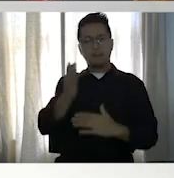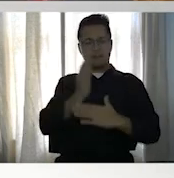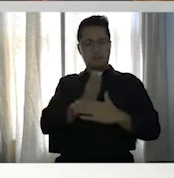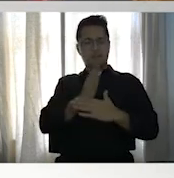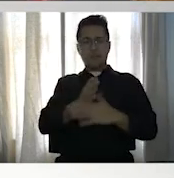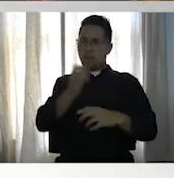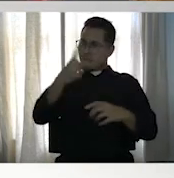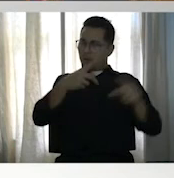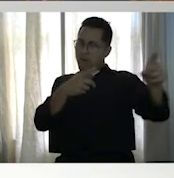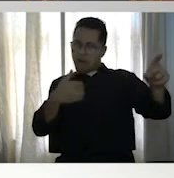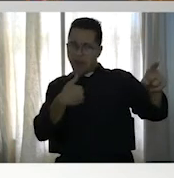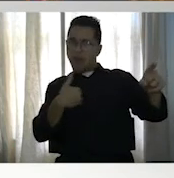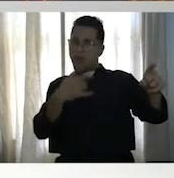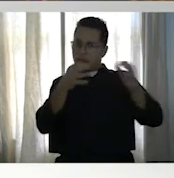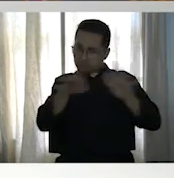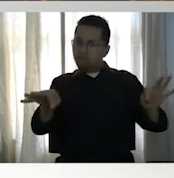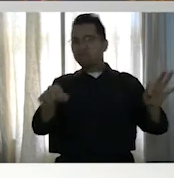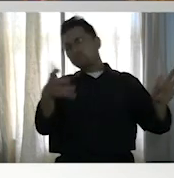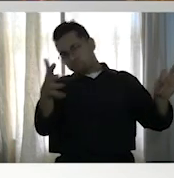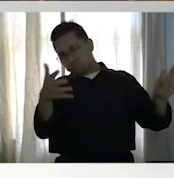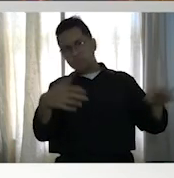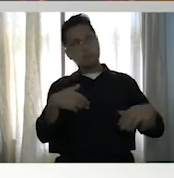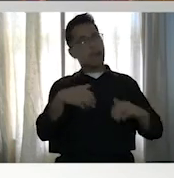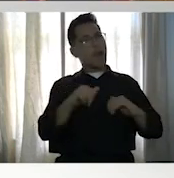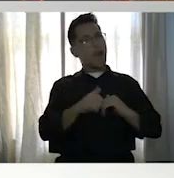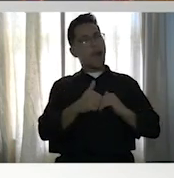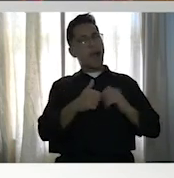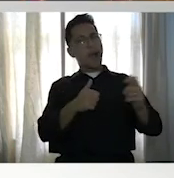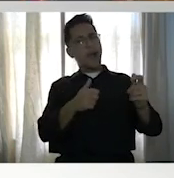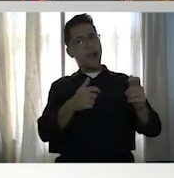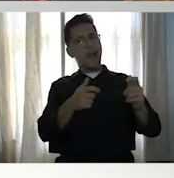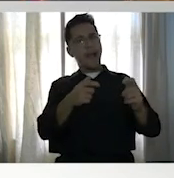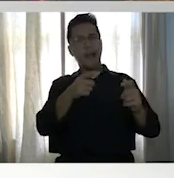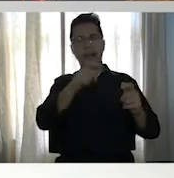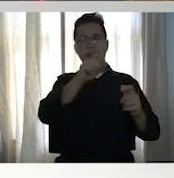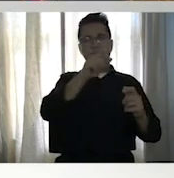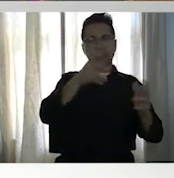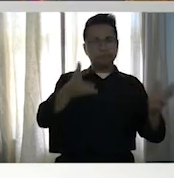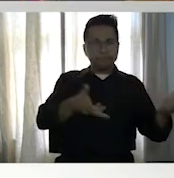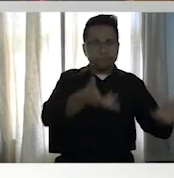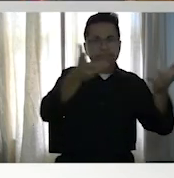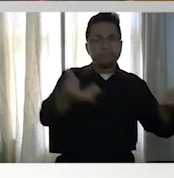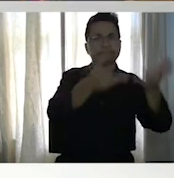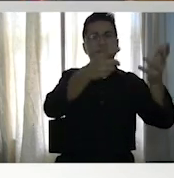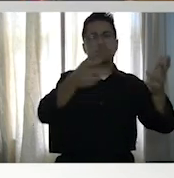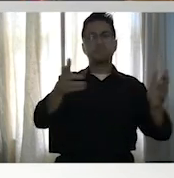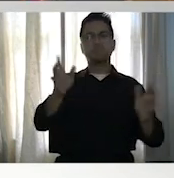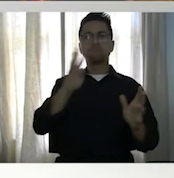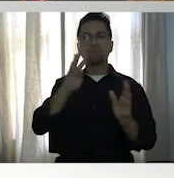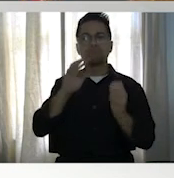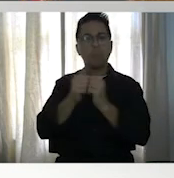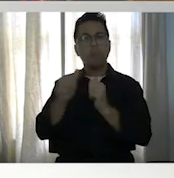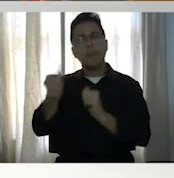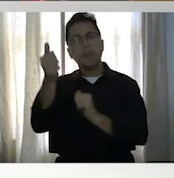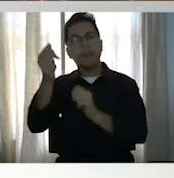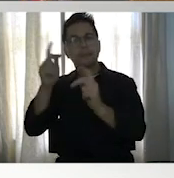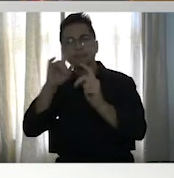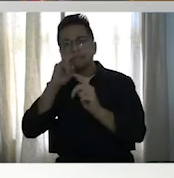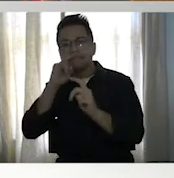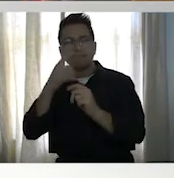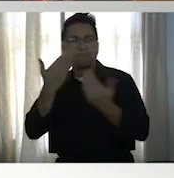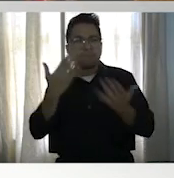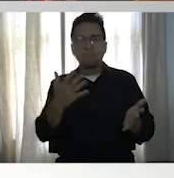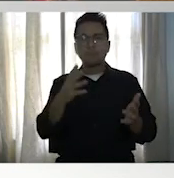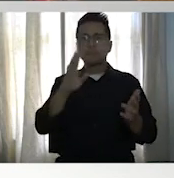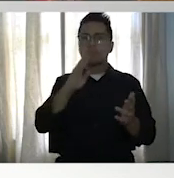have language. All right, how do I have my child talk to other people? They don't know what to talk about. Like, how do we get there? So we